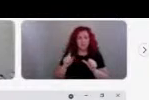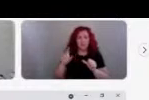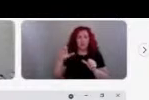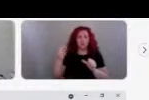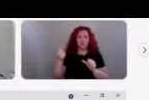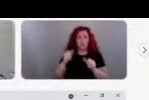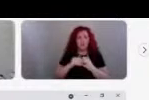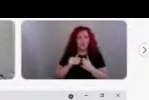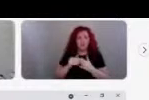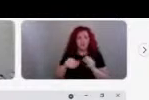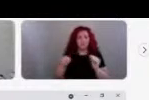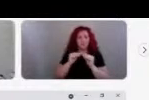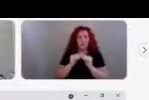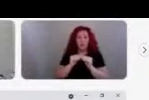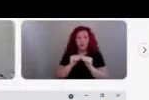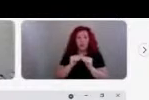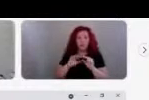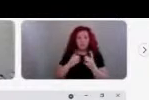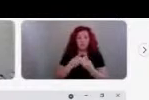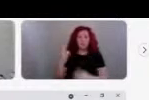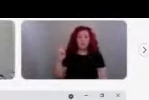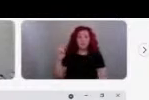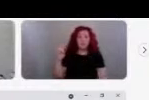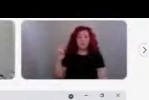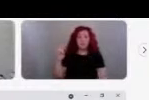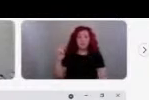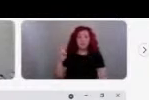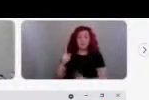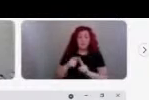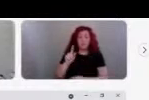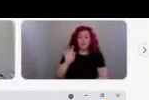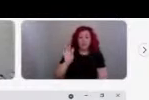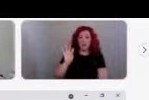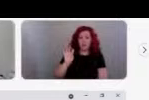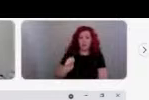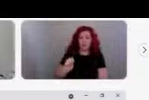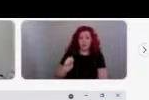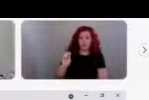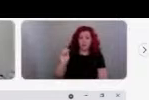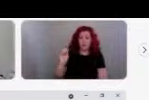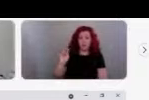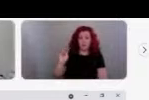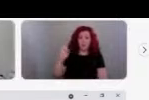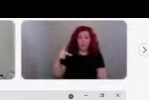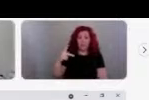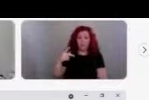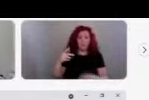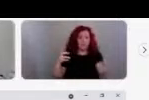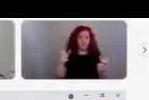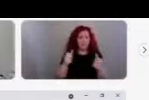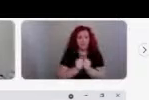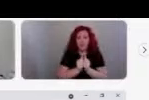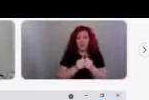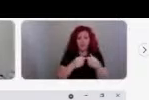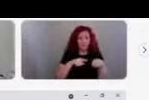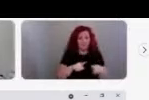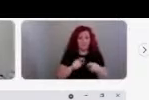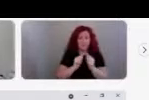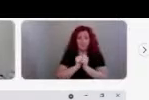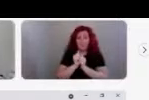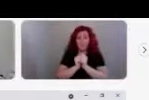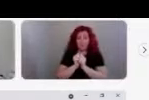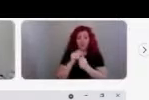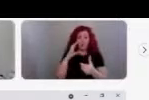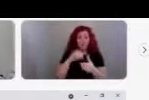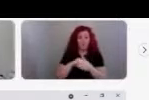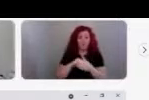more district 17 under the 9.0 maps is compact contiguous uh competitive and includes a